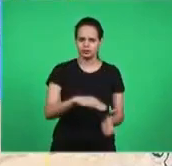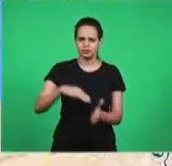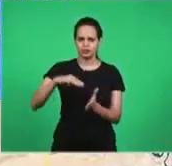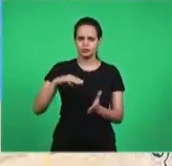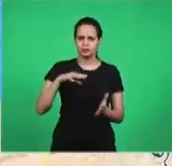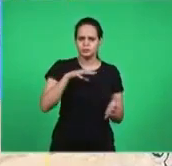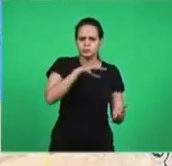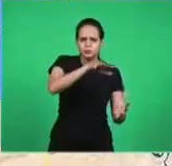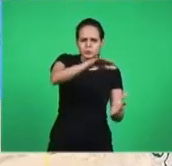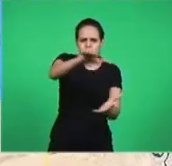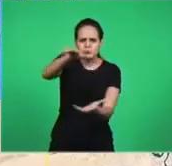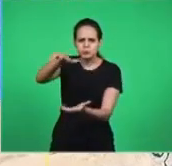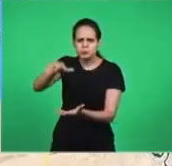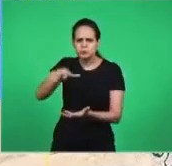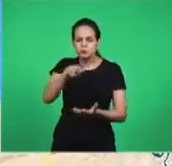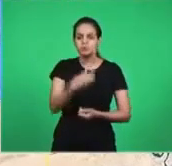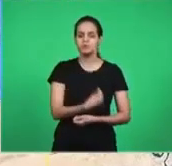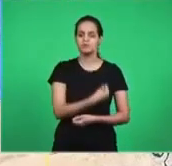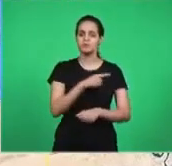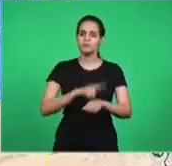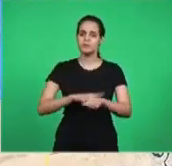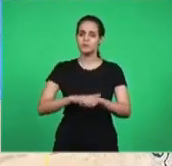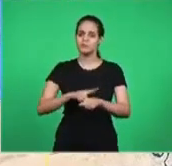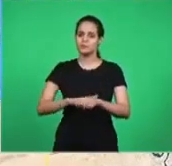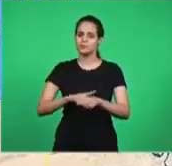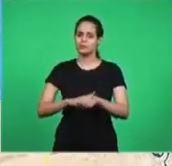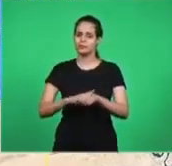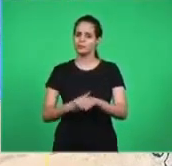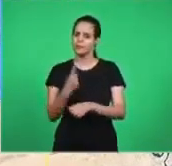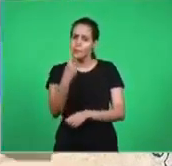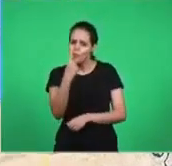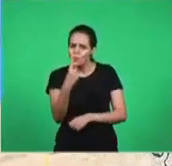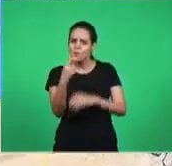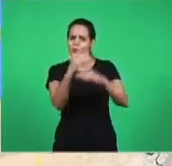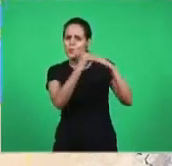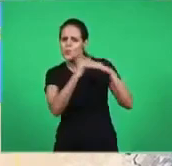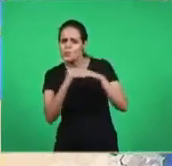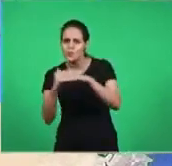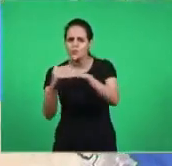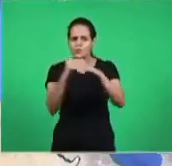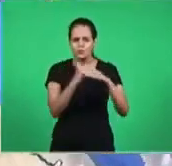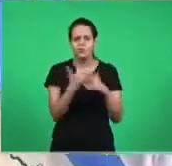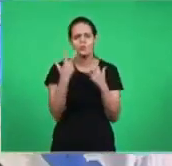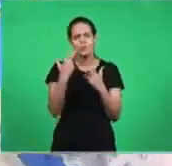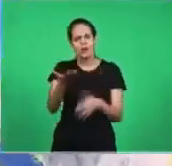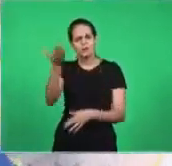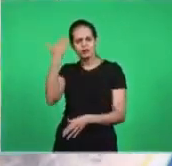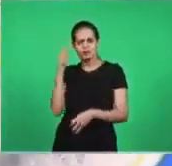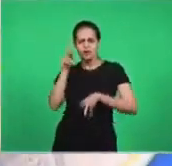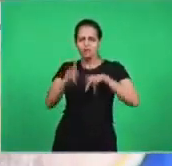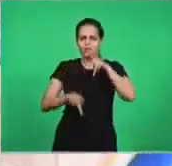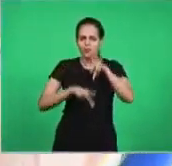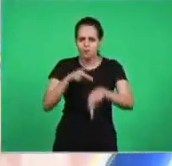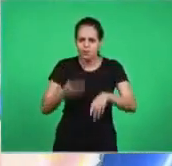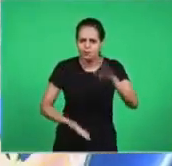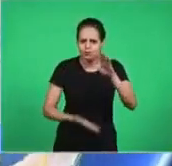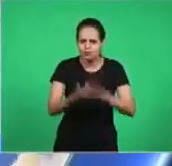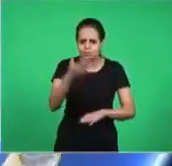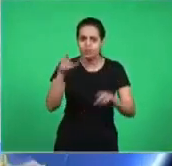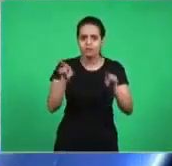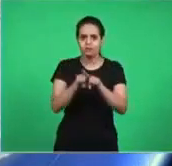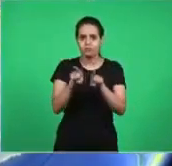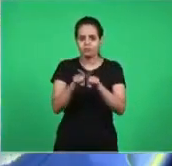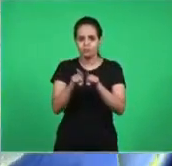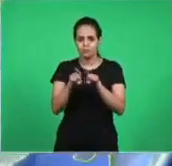planet live a moment of unity and fellowship like the Hebrews in the departure from Egypt and